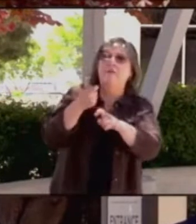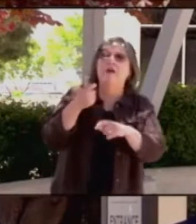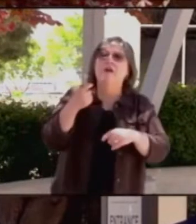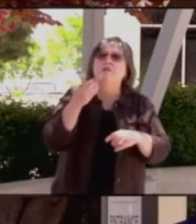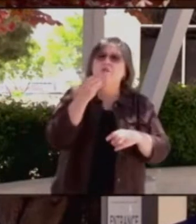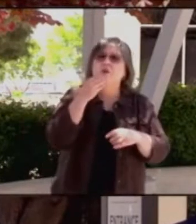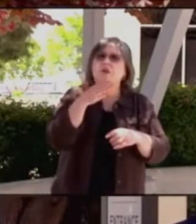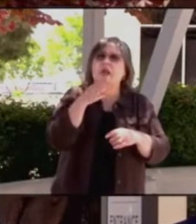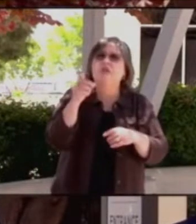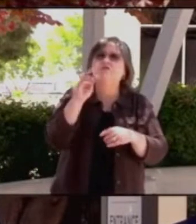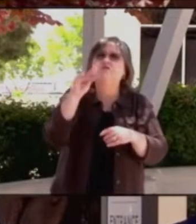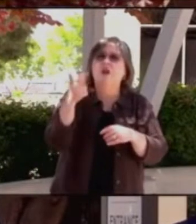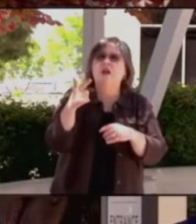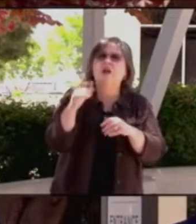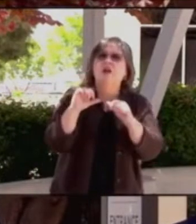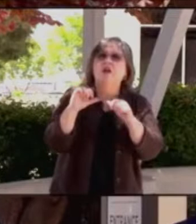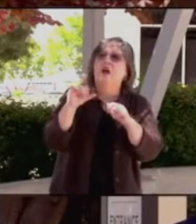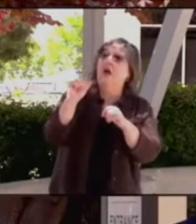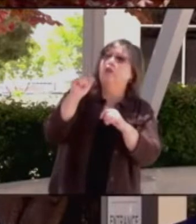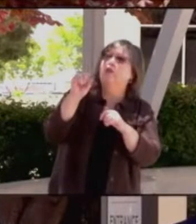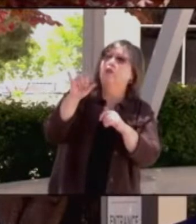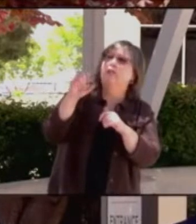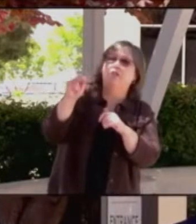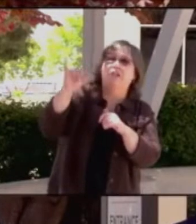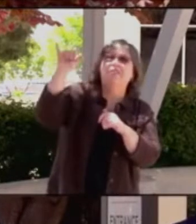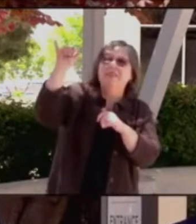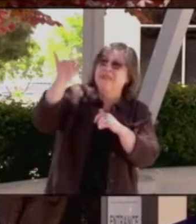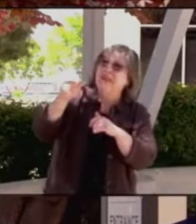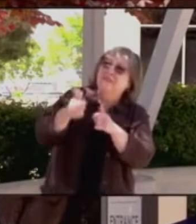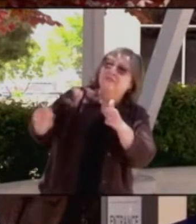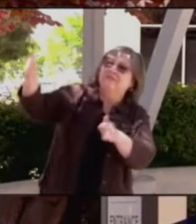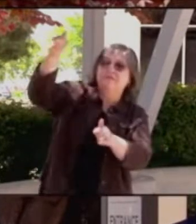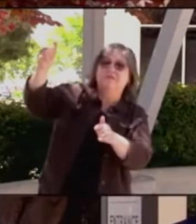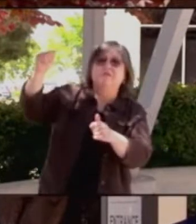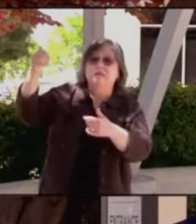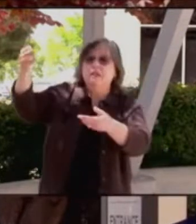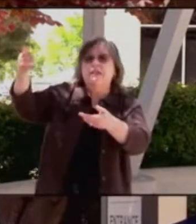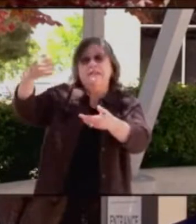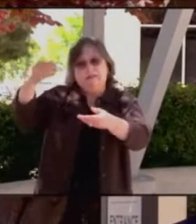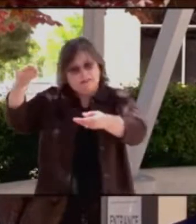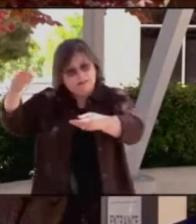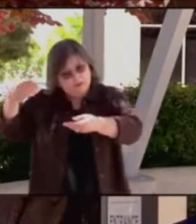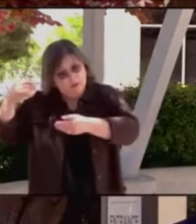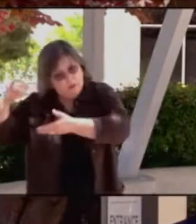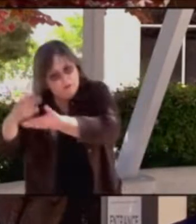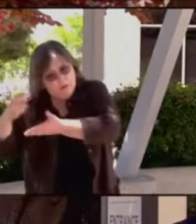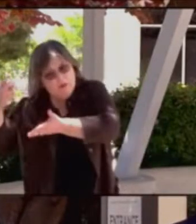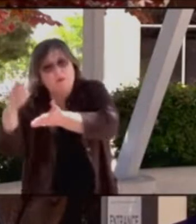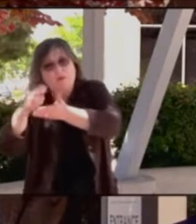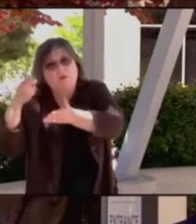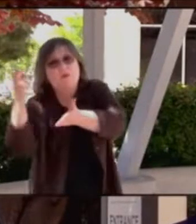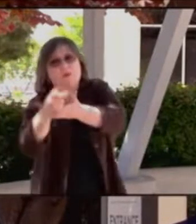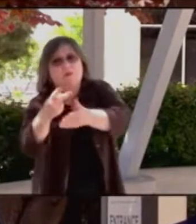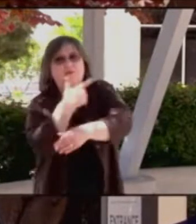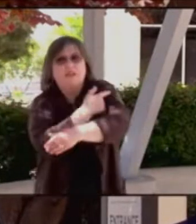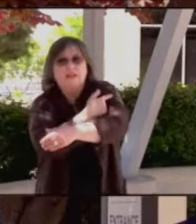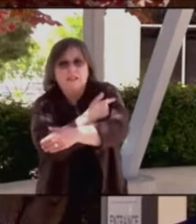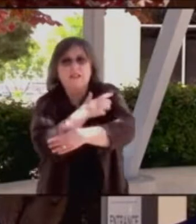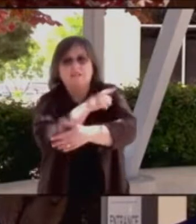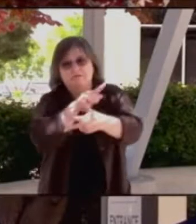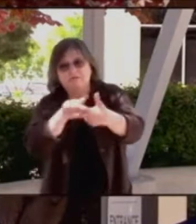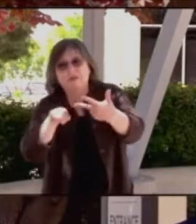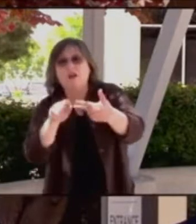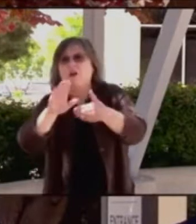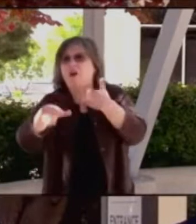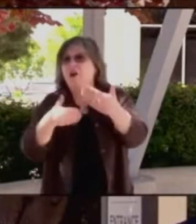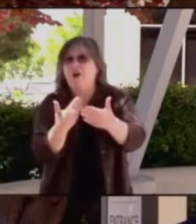effective. We know that they prevent illnesses, hospitalizations, and death. And now, based on the latest research, we